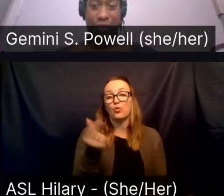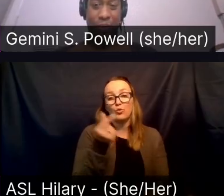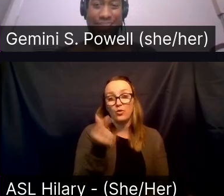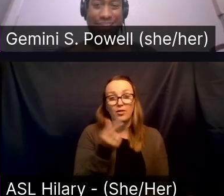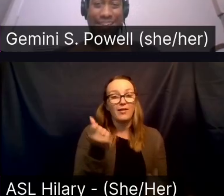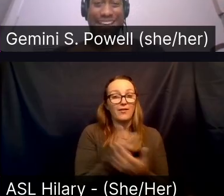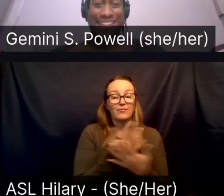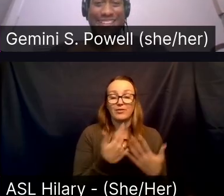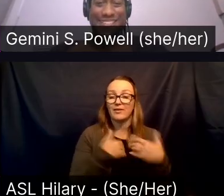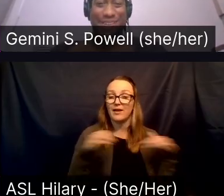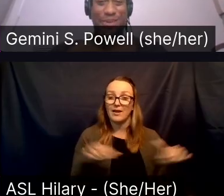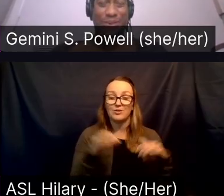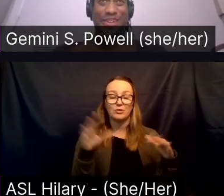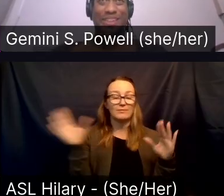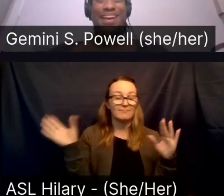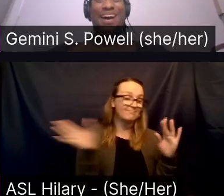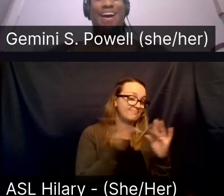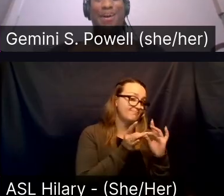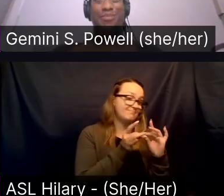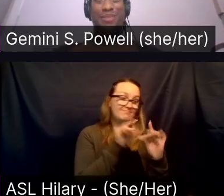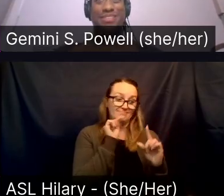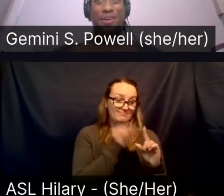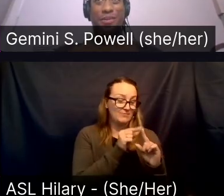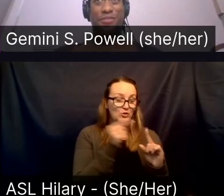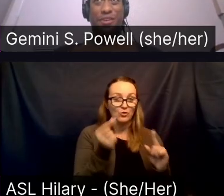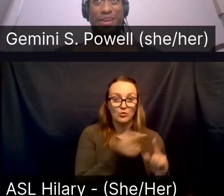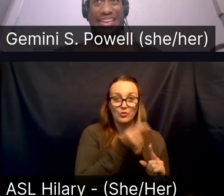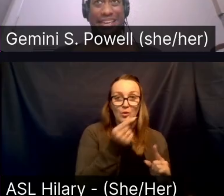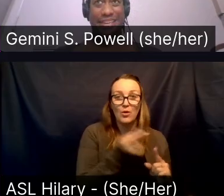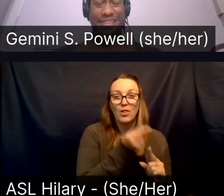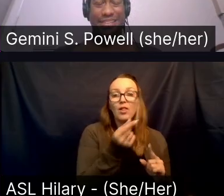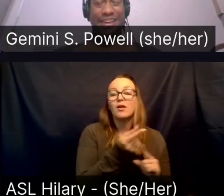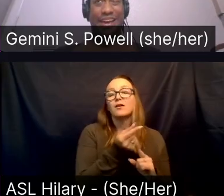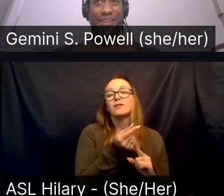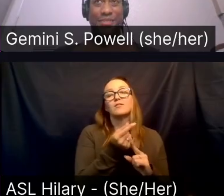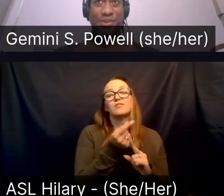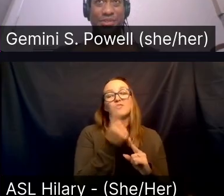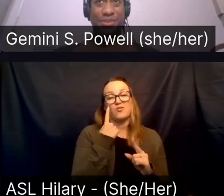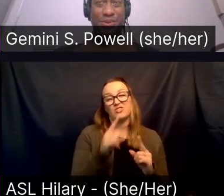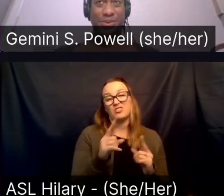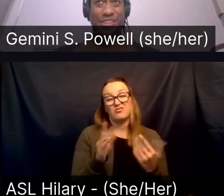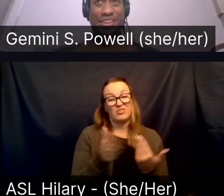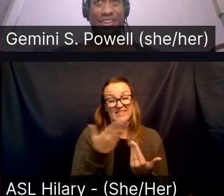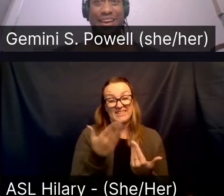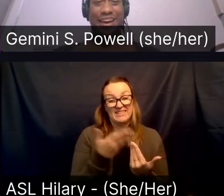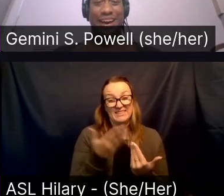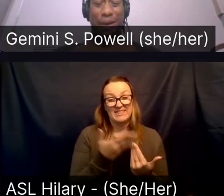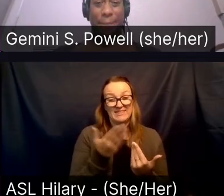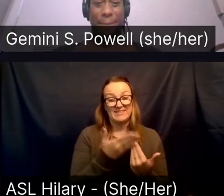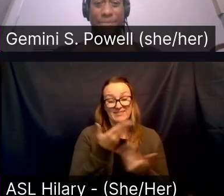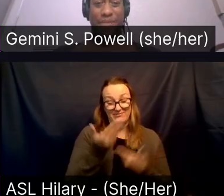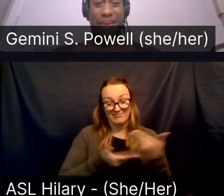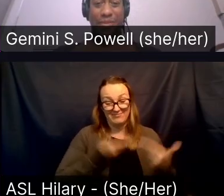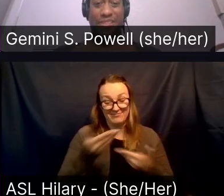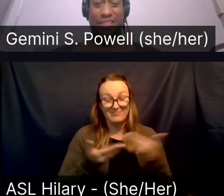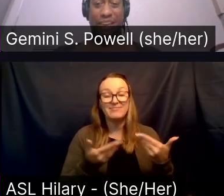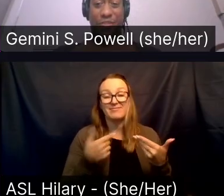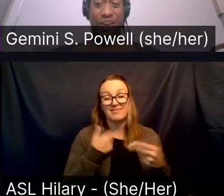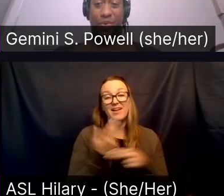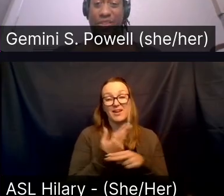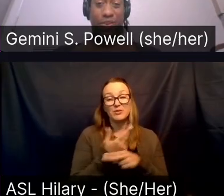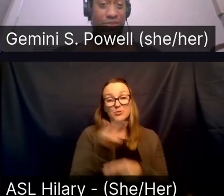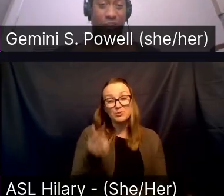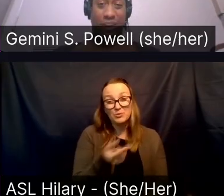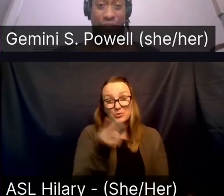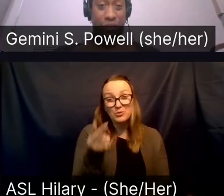I do is connected to Google. So for ease, I have used Google. I would say